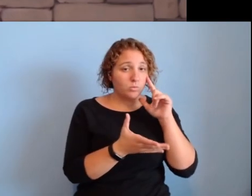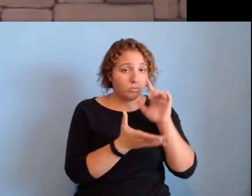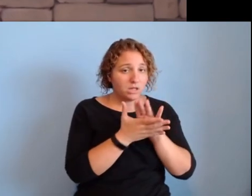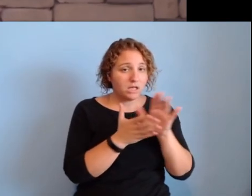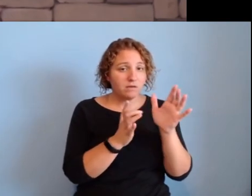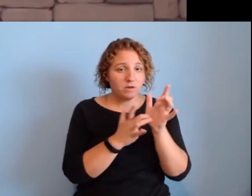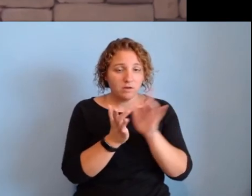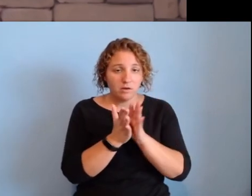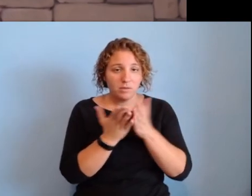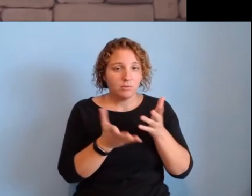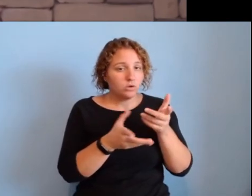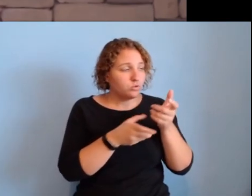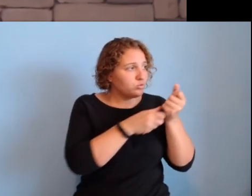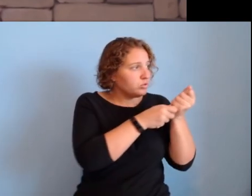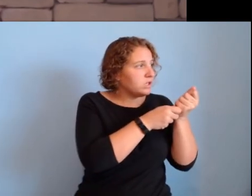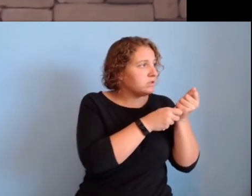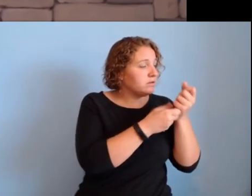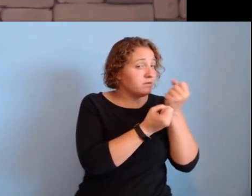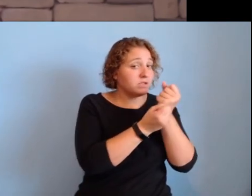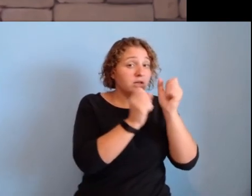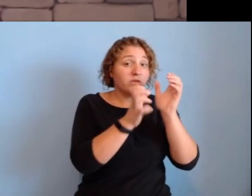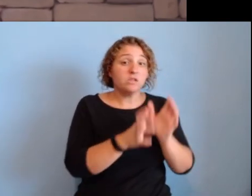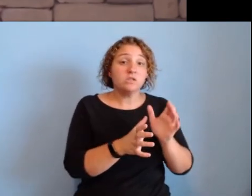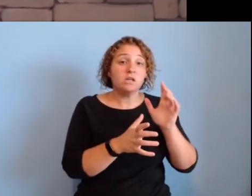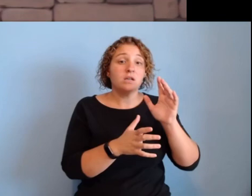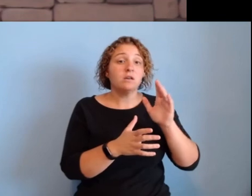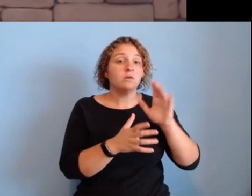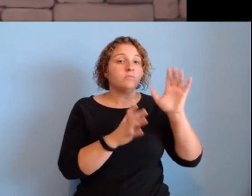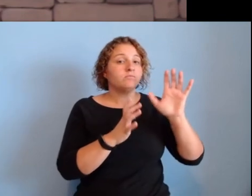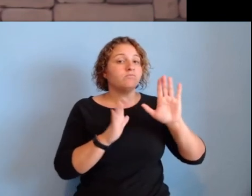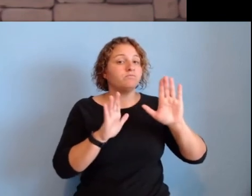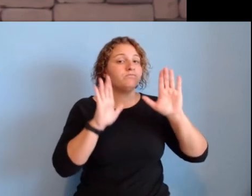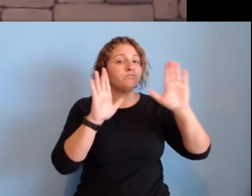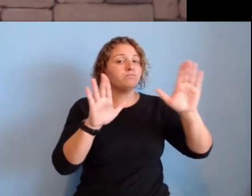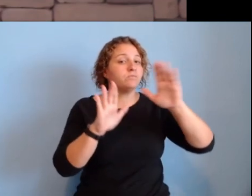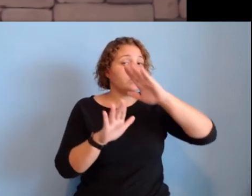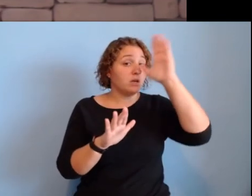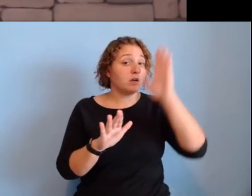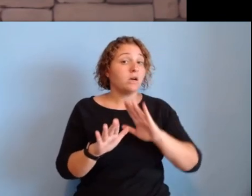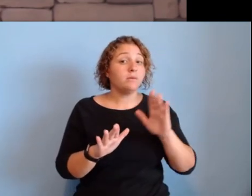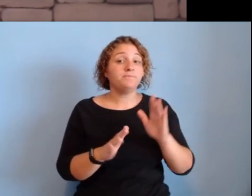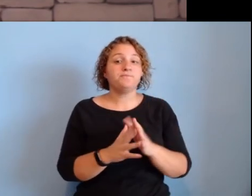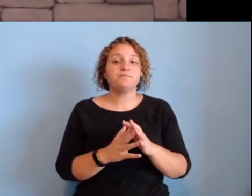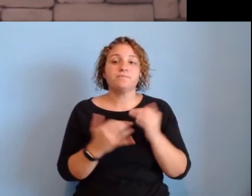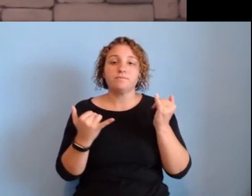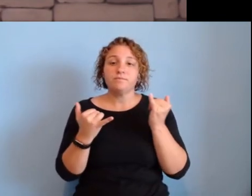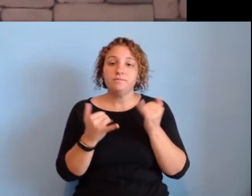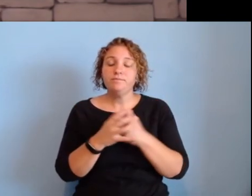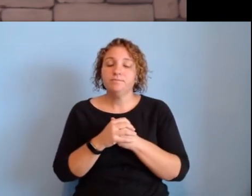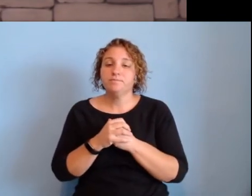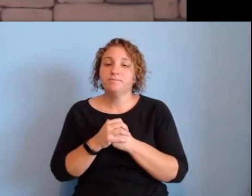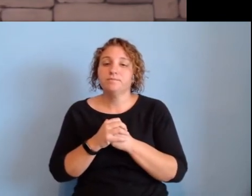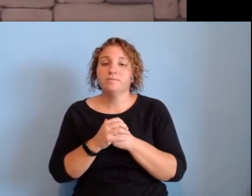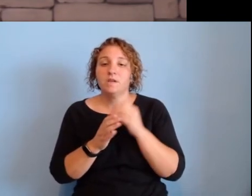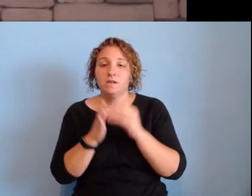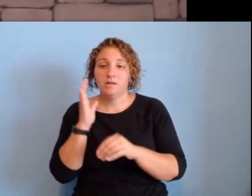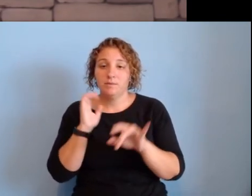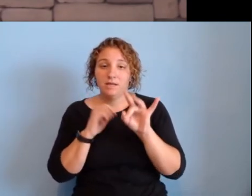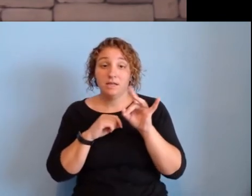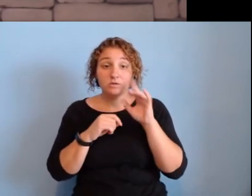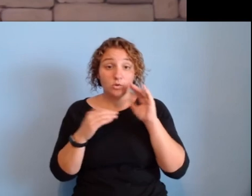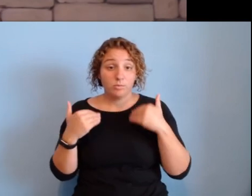God is glorified because we believed him. So, back to verse 8. We've got to get through at least one verse, right? The beast that thou